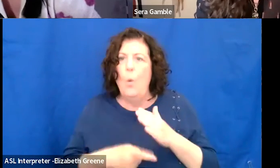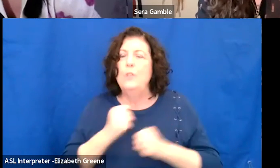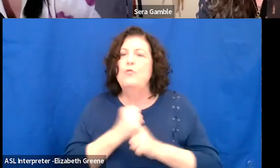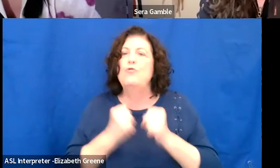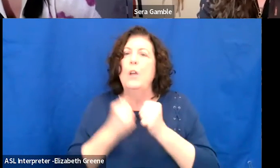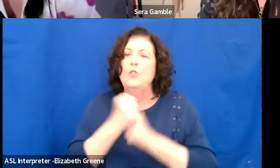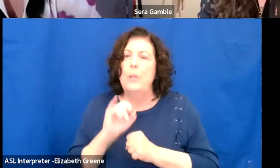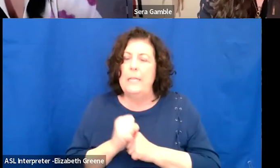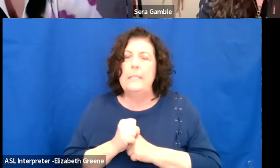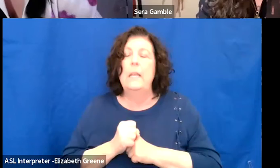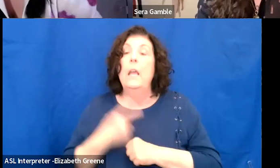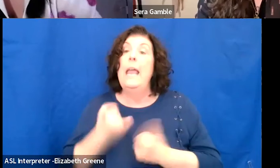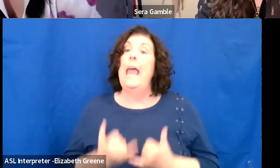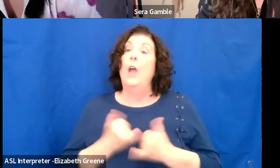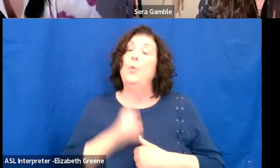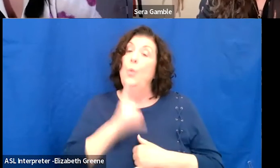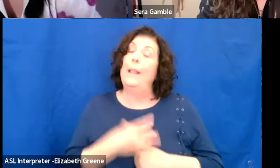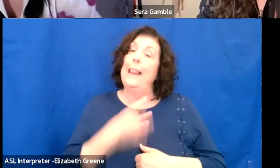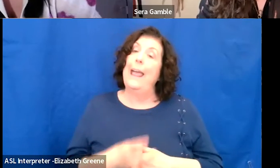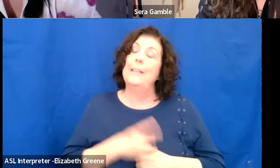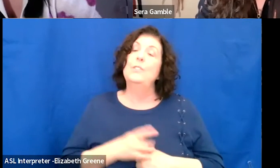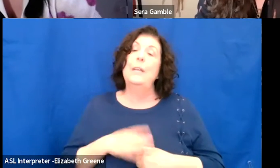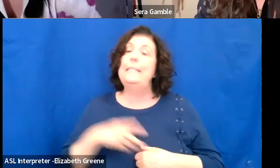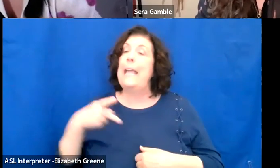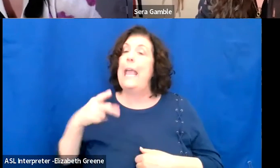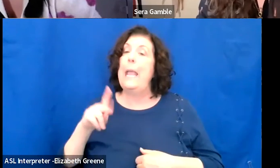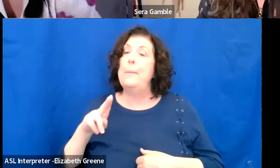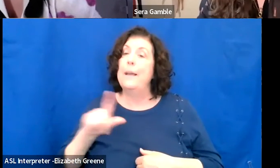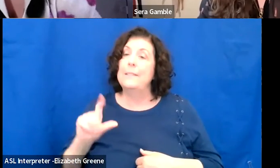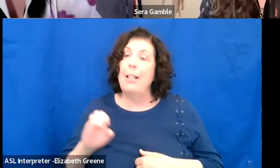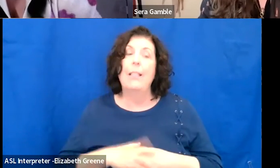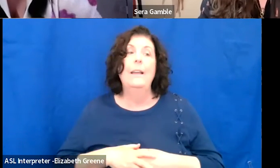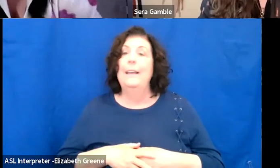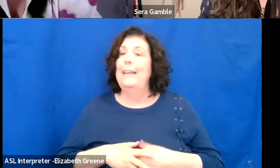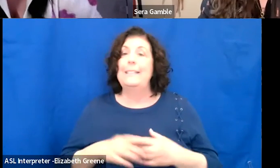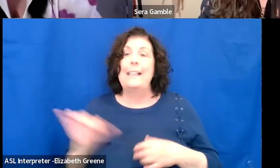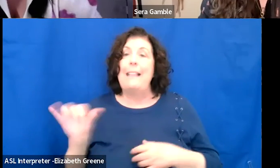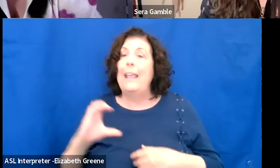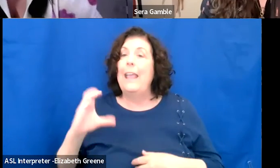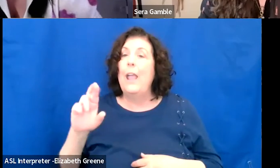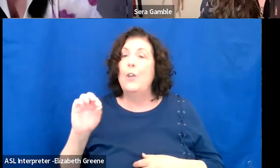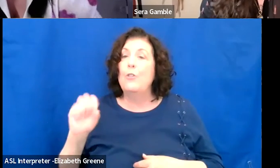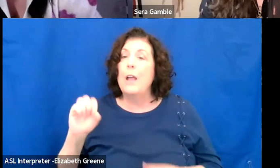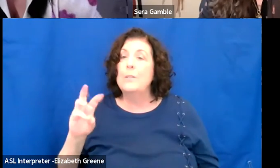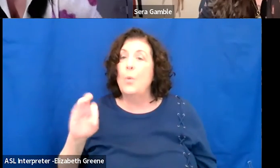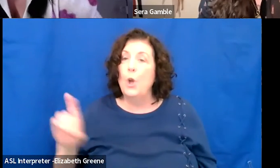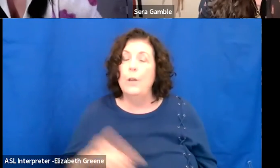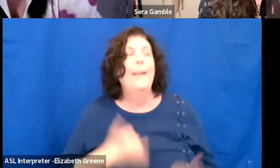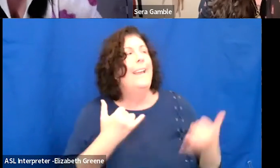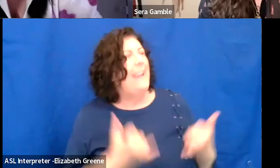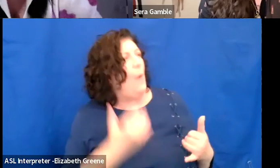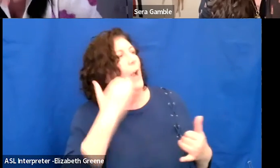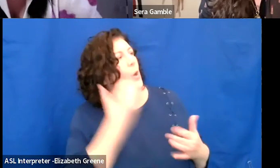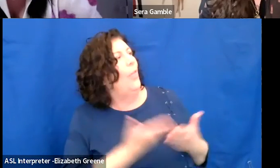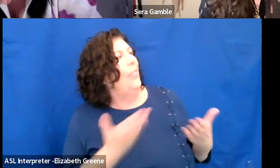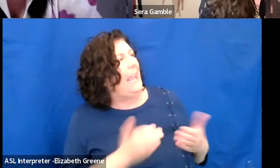really like it. It's a puzzle. It's like doing the crossword. It's true. Now it's like, now that I know the thing, how do I mess with it? And I